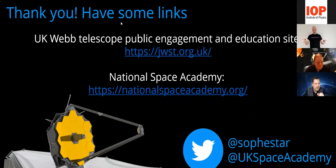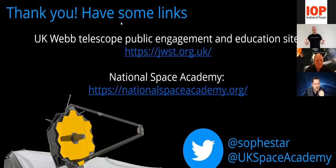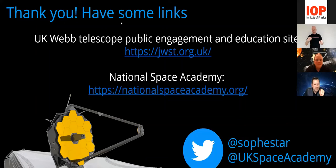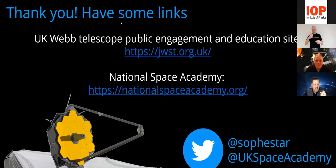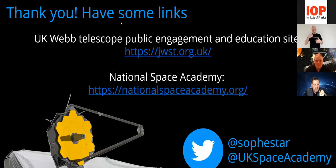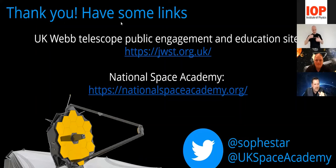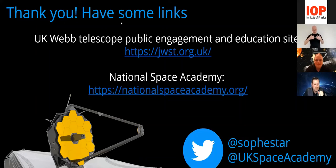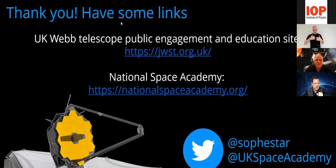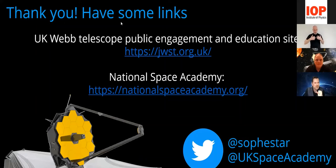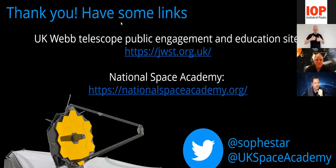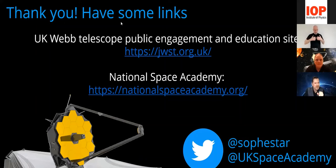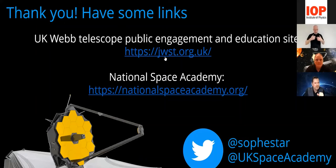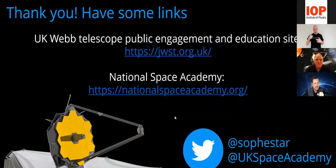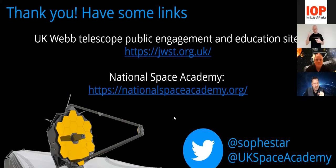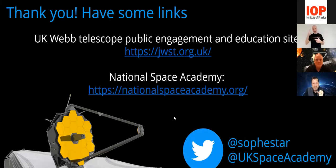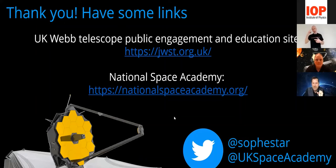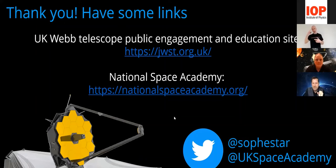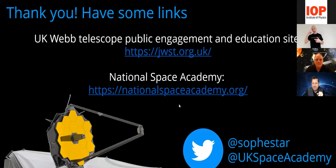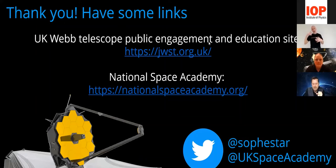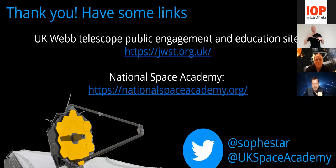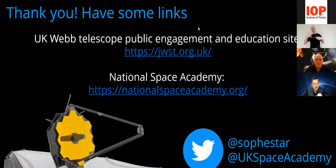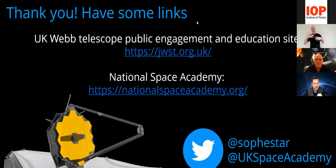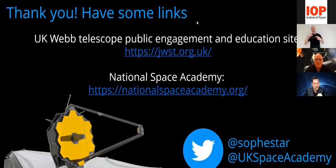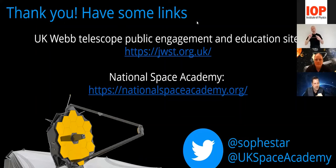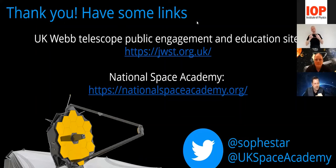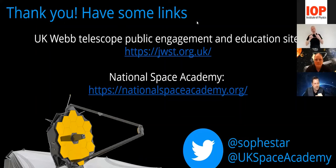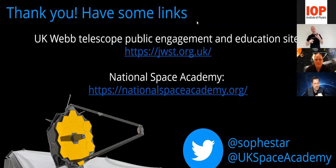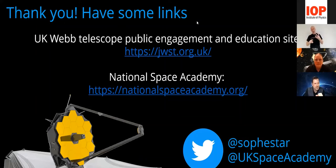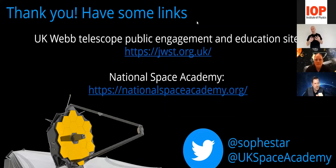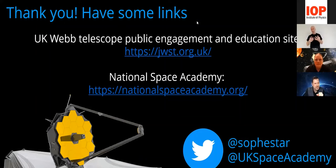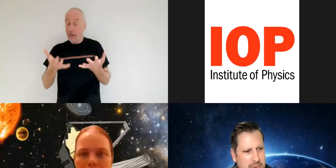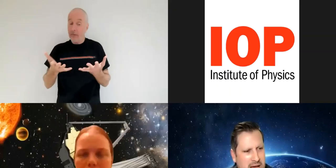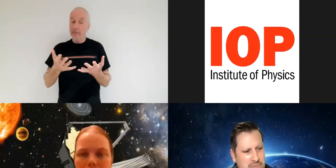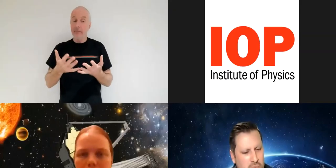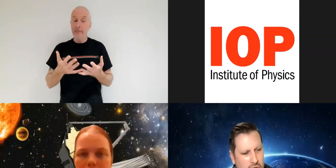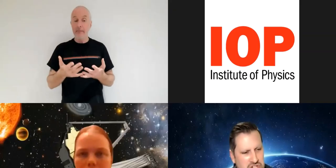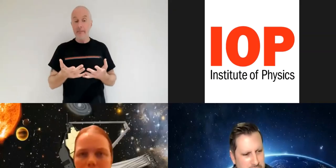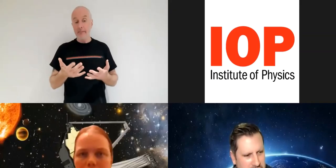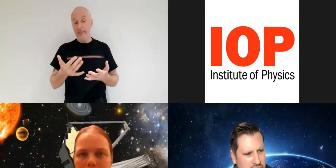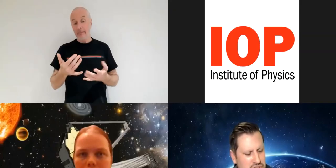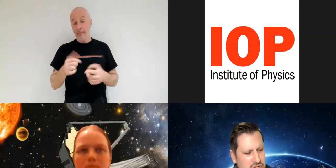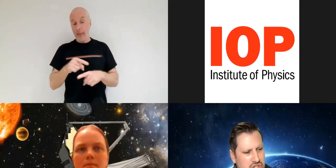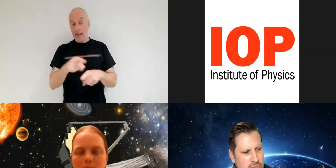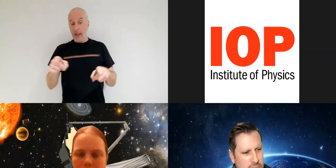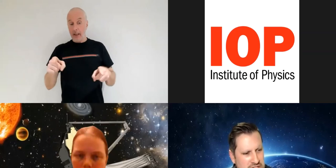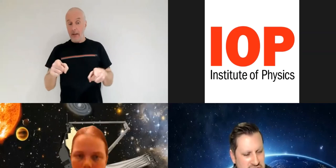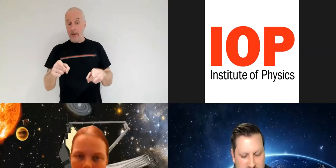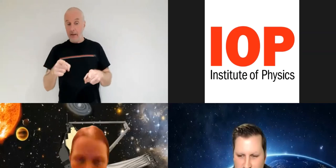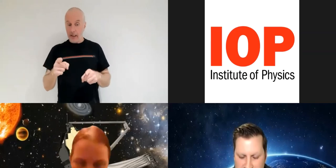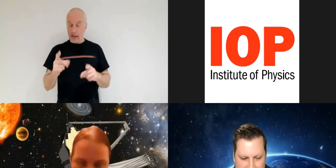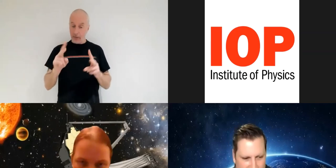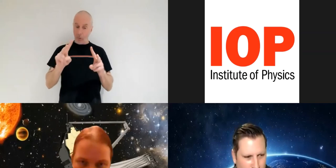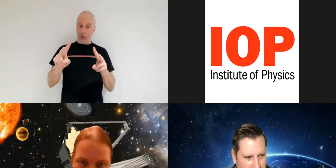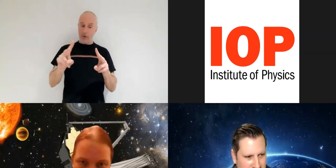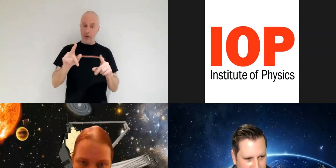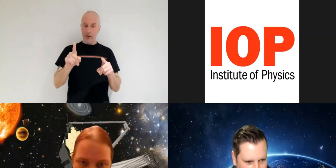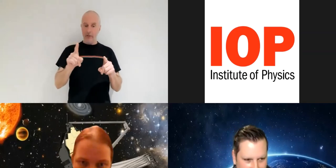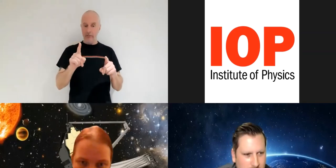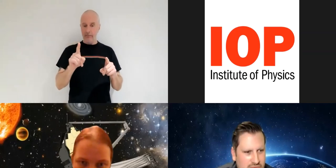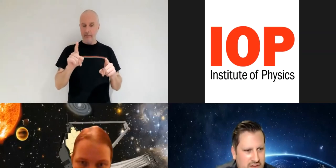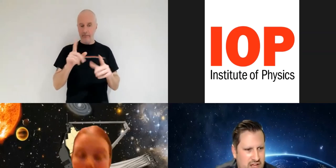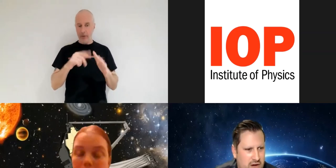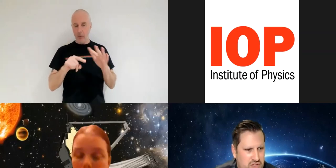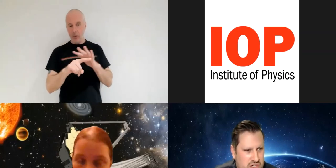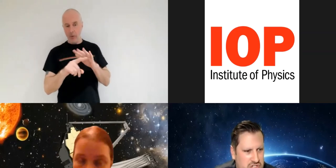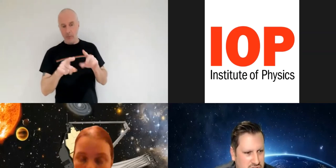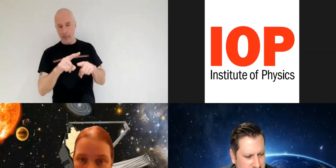some of them i think you may have answered already but i think this may be beneficial for those that perhaps are watching back on youtube or potentially joined us a little way through so i'm going to